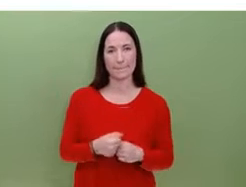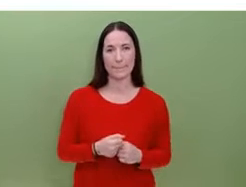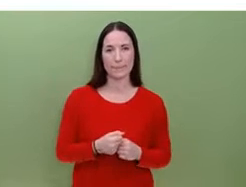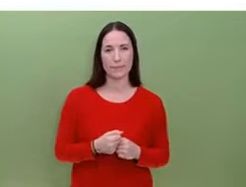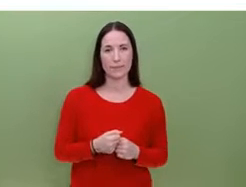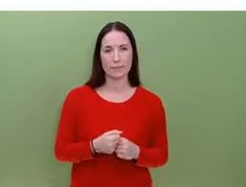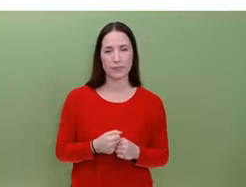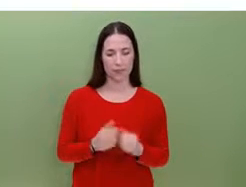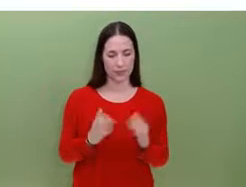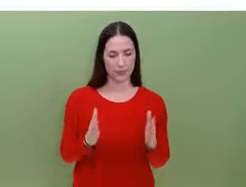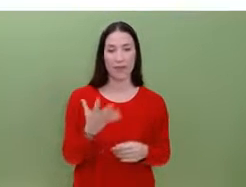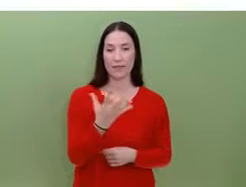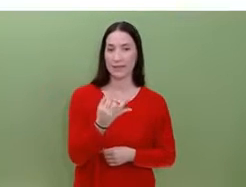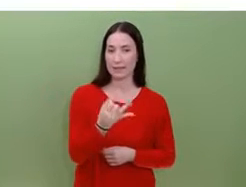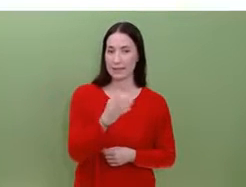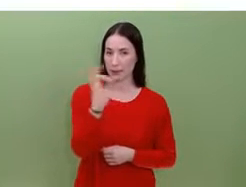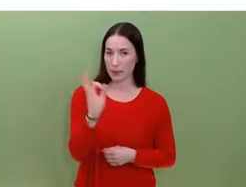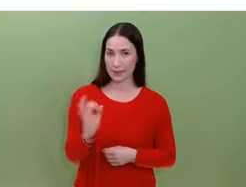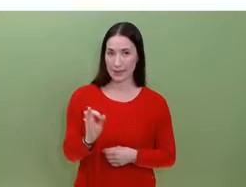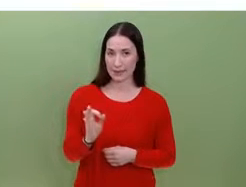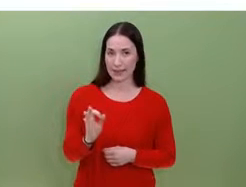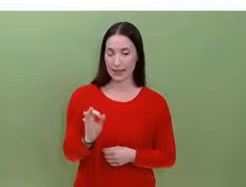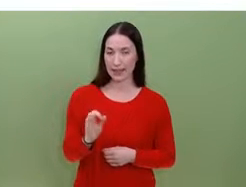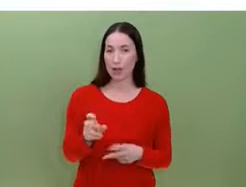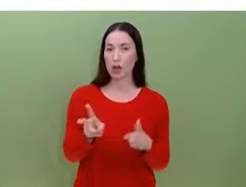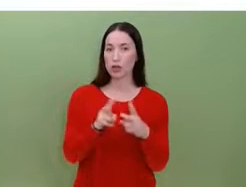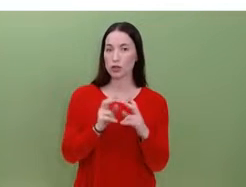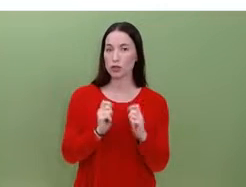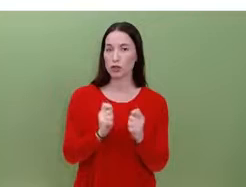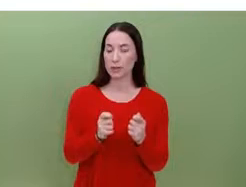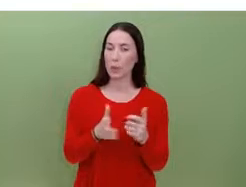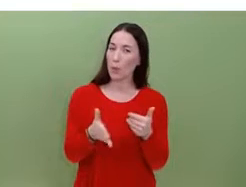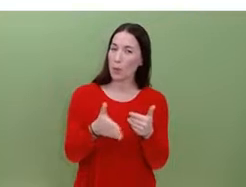57% have received 2 or more treatment sessions. And of these,